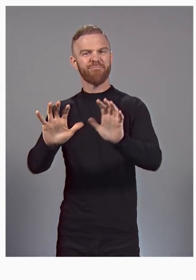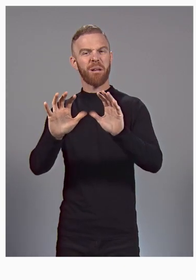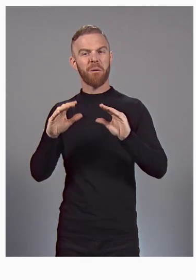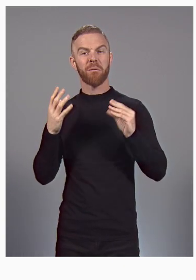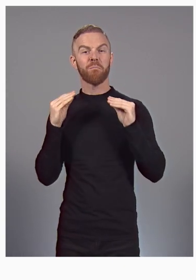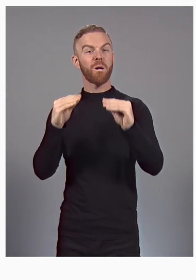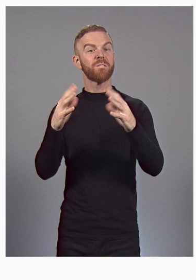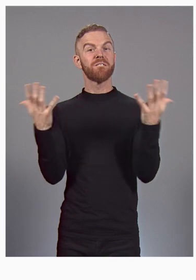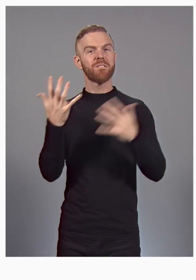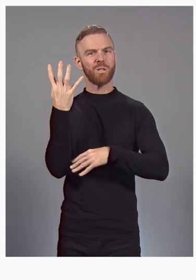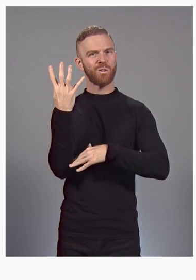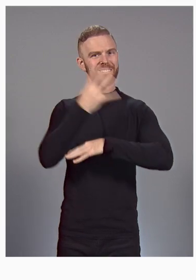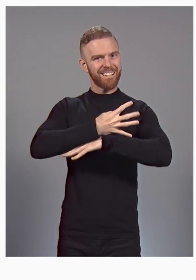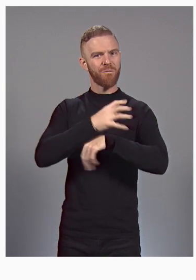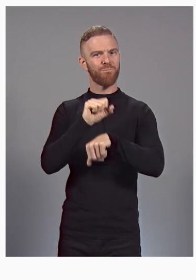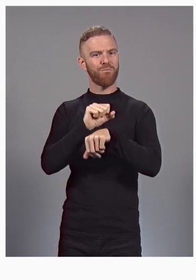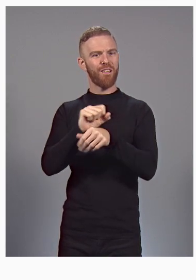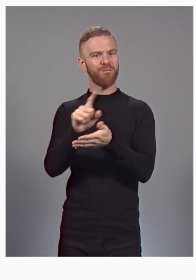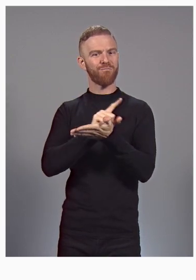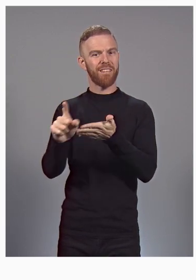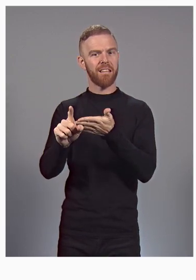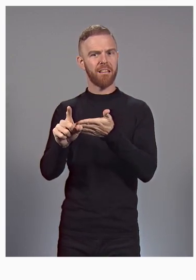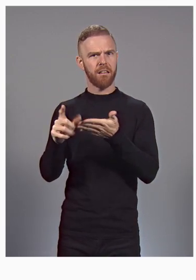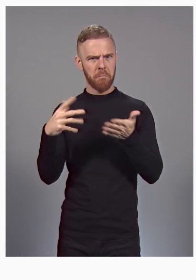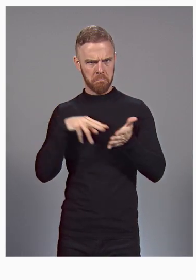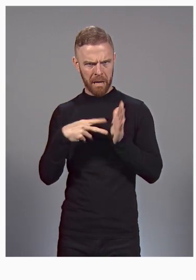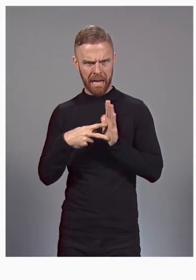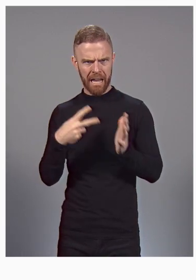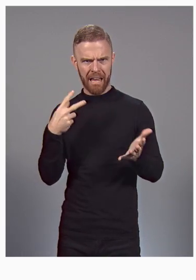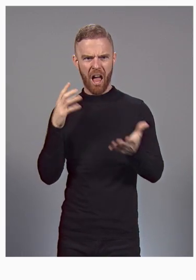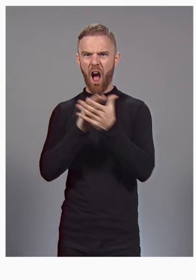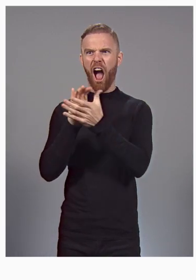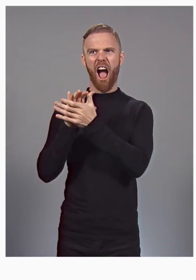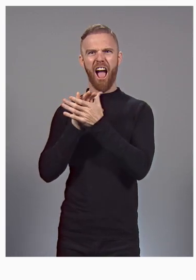for moving to a 4-day work week.